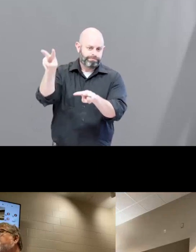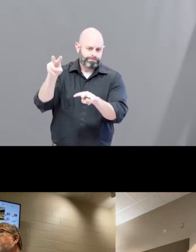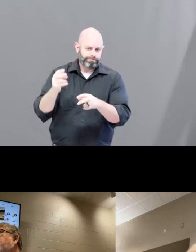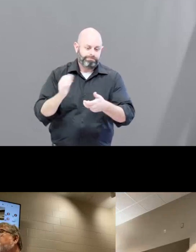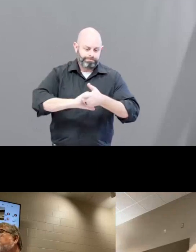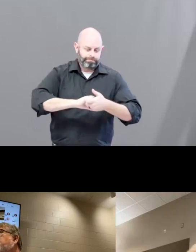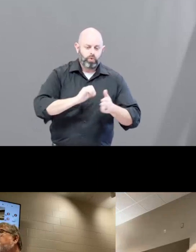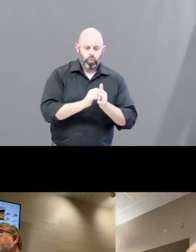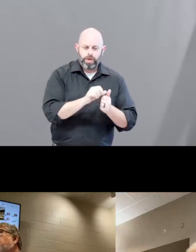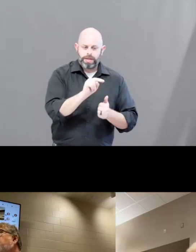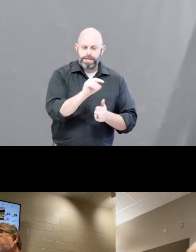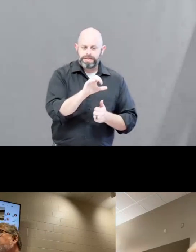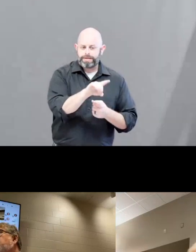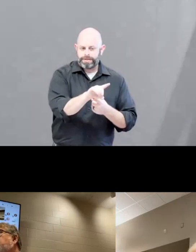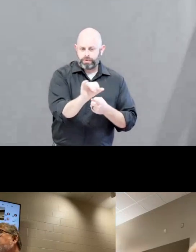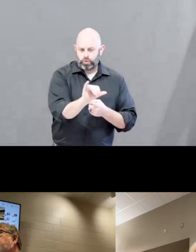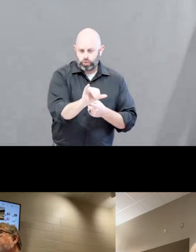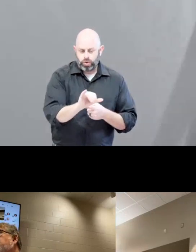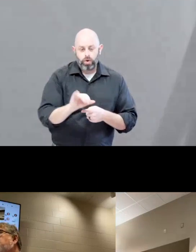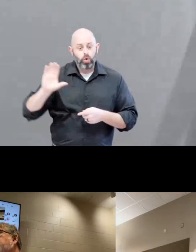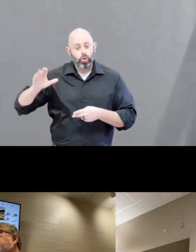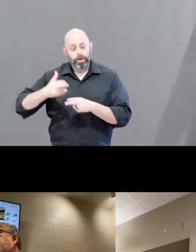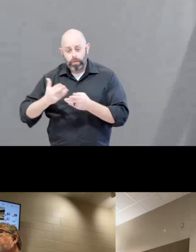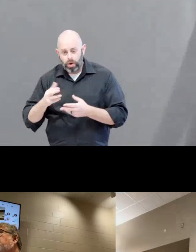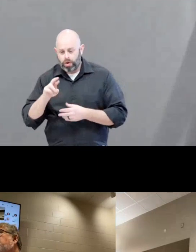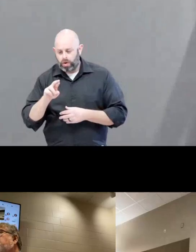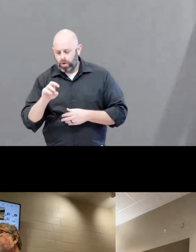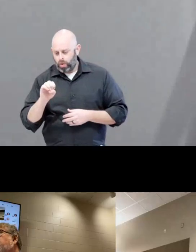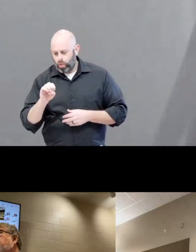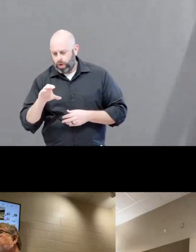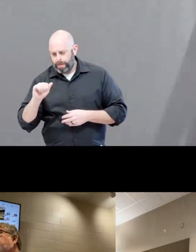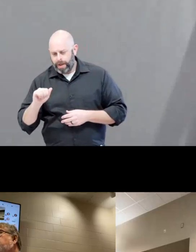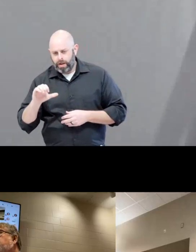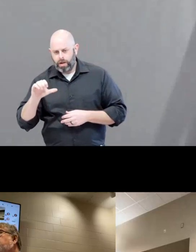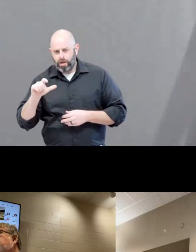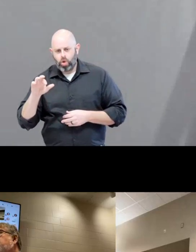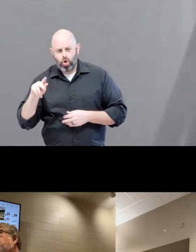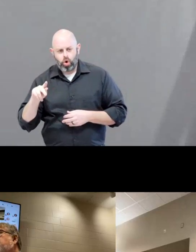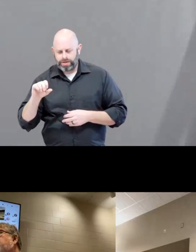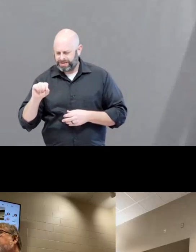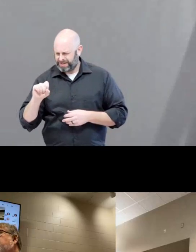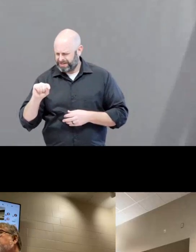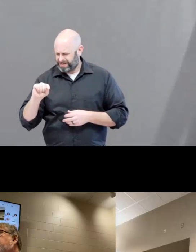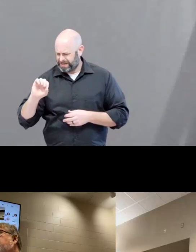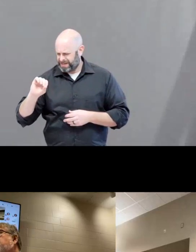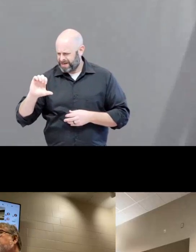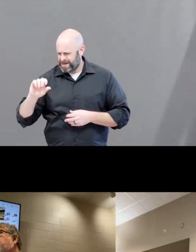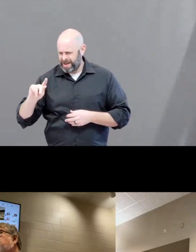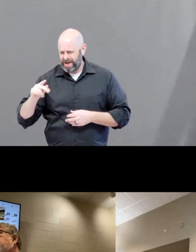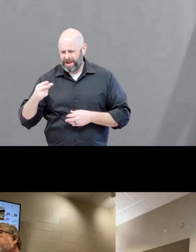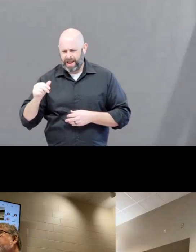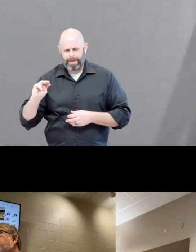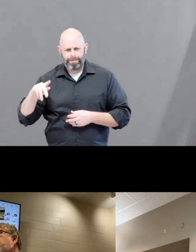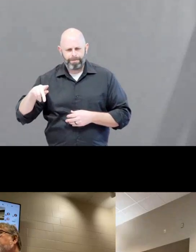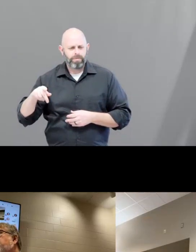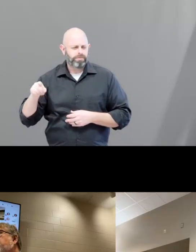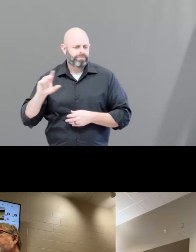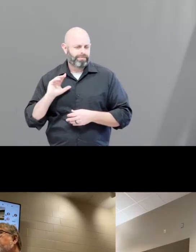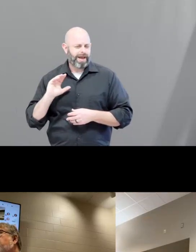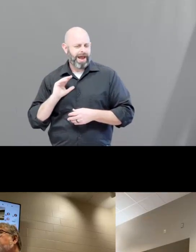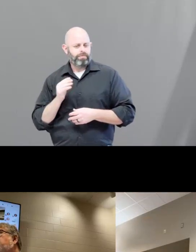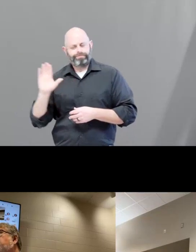one another. So Rebecca Clark Stockamp, and she's their IT